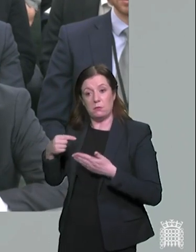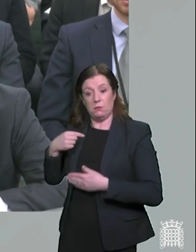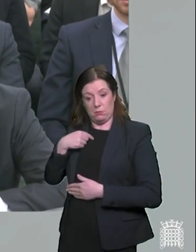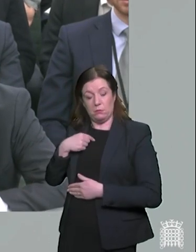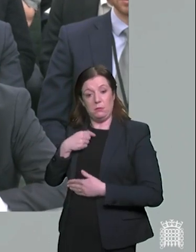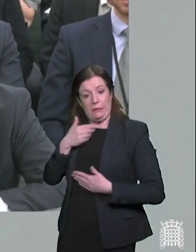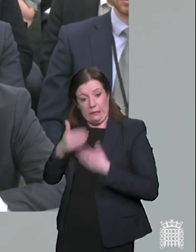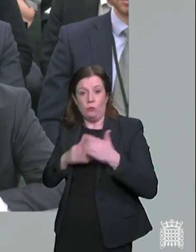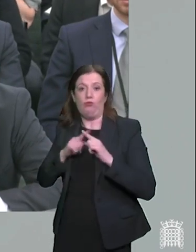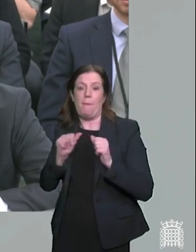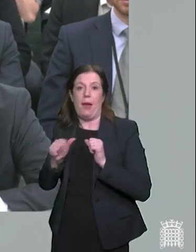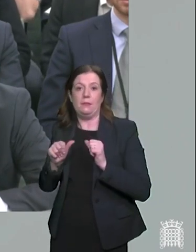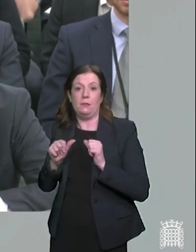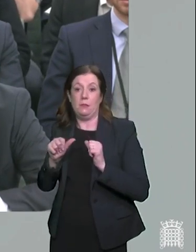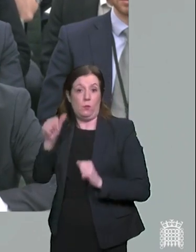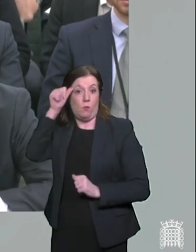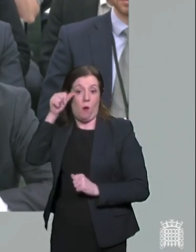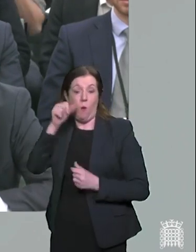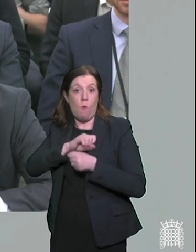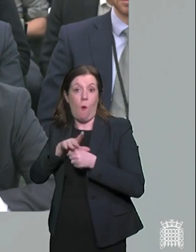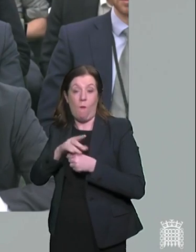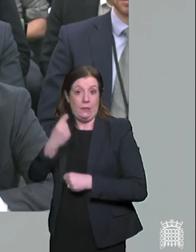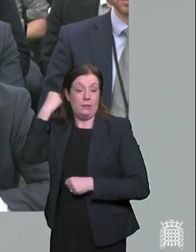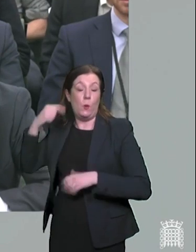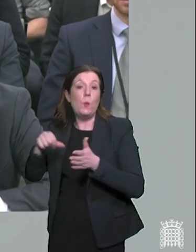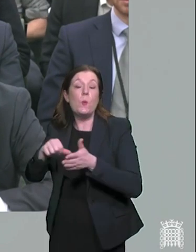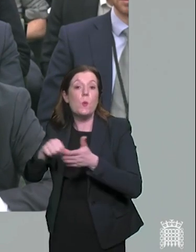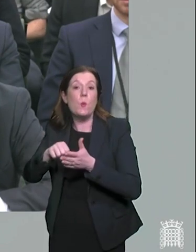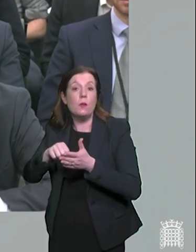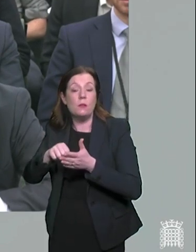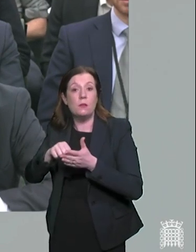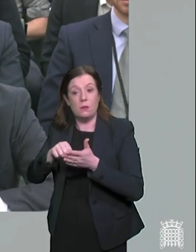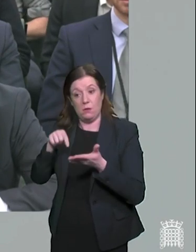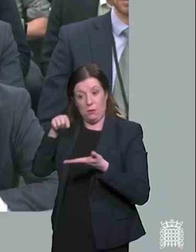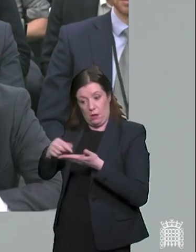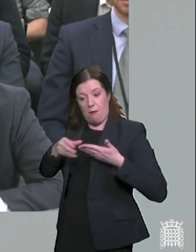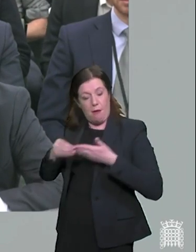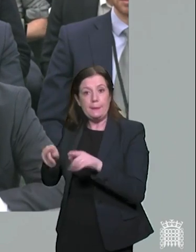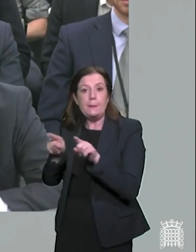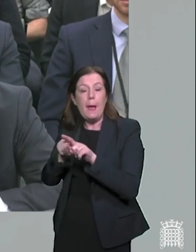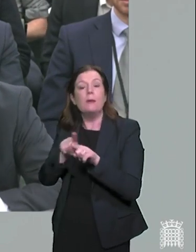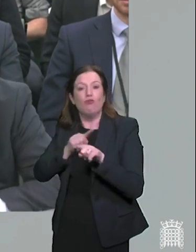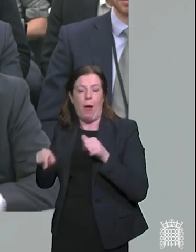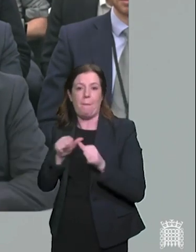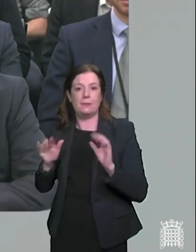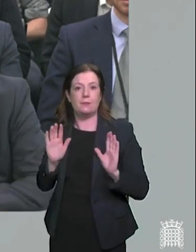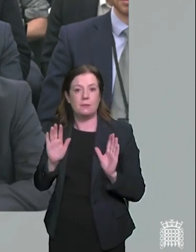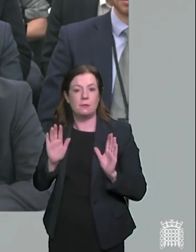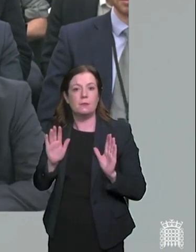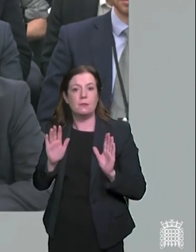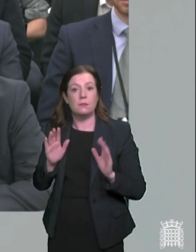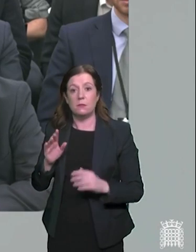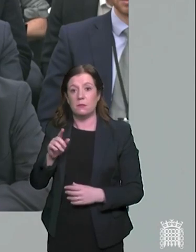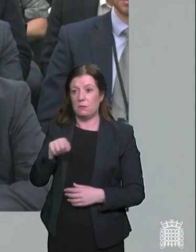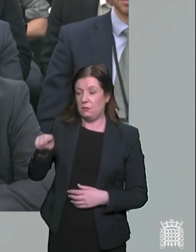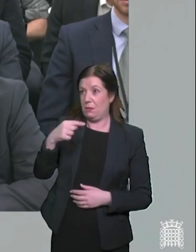our ability, given the circumstances, and that was what the guidance required. You may now say that I was